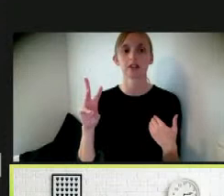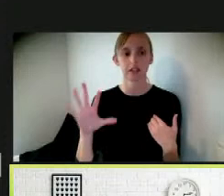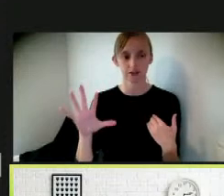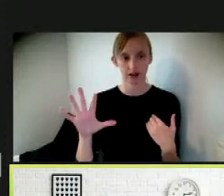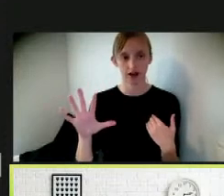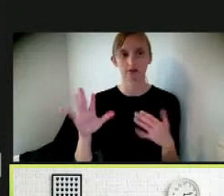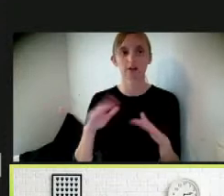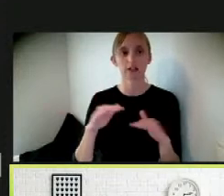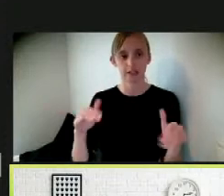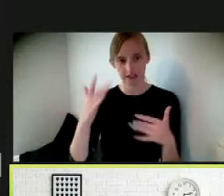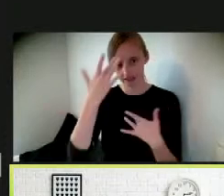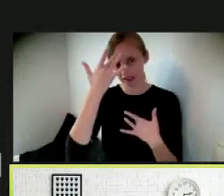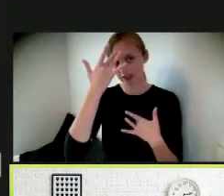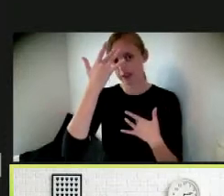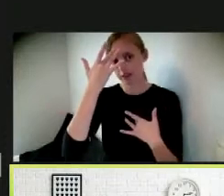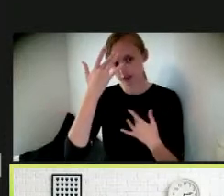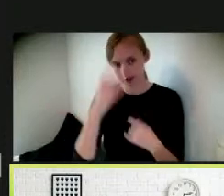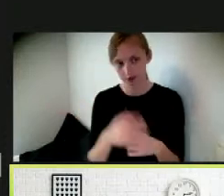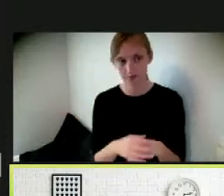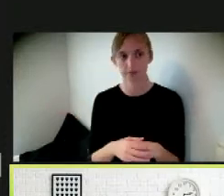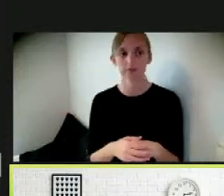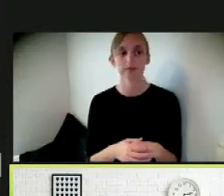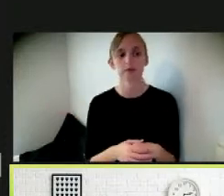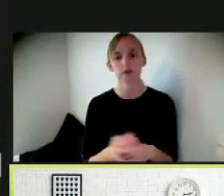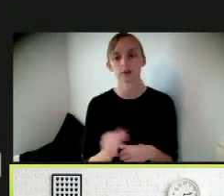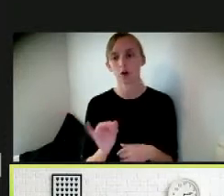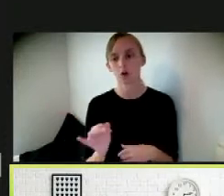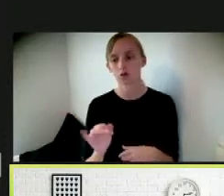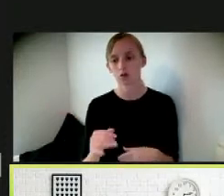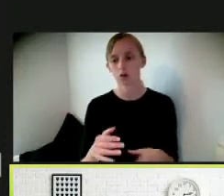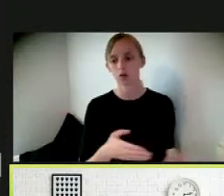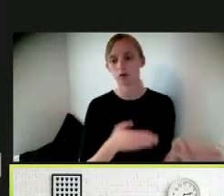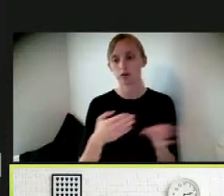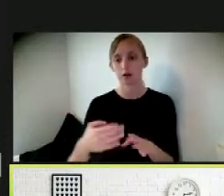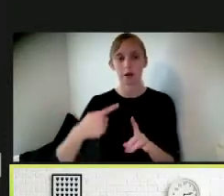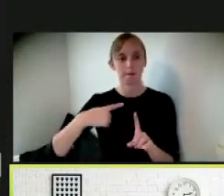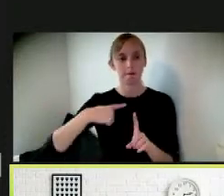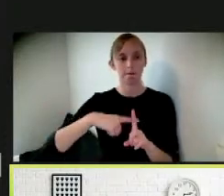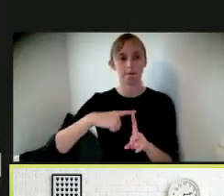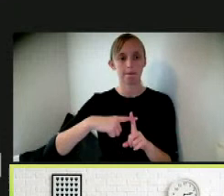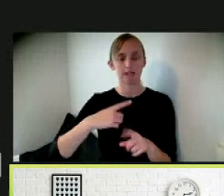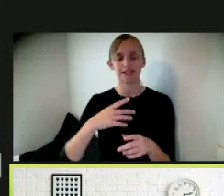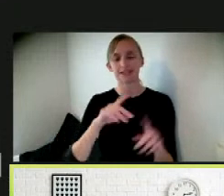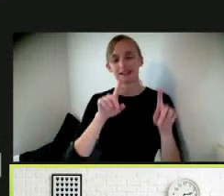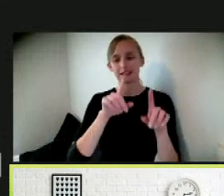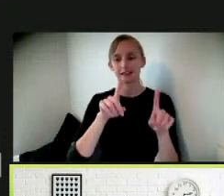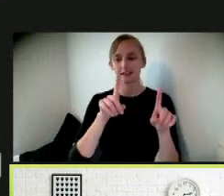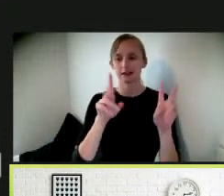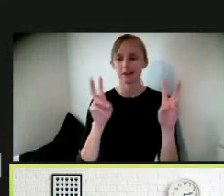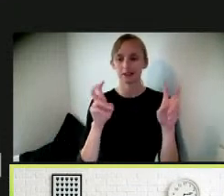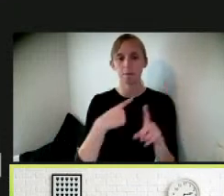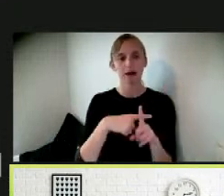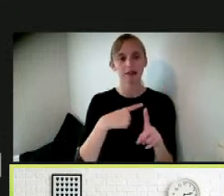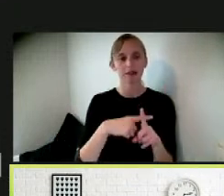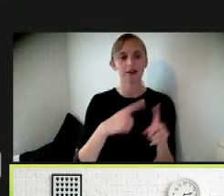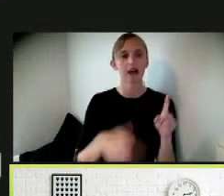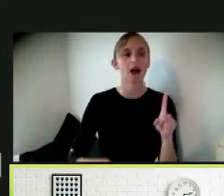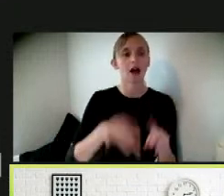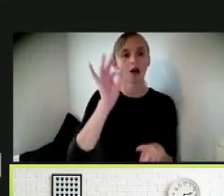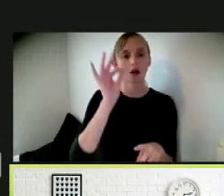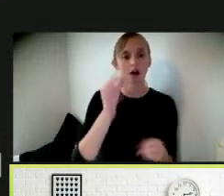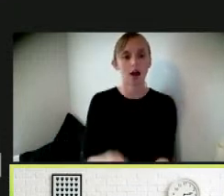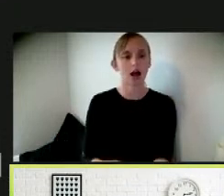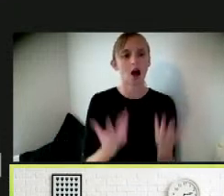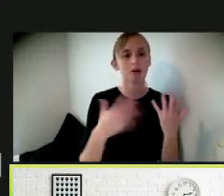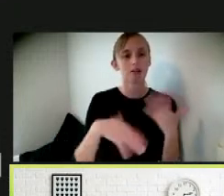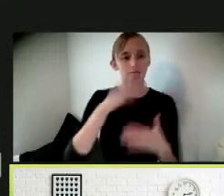cases. We also like to look at our positivity test rate map. That's to the right. And in the city of Detroit, we